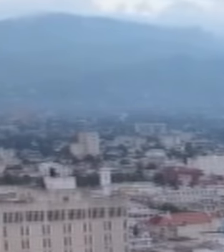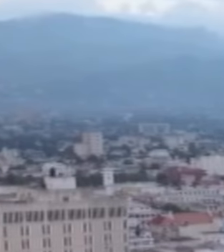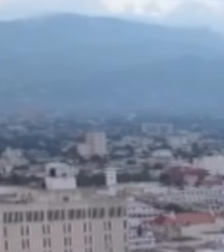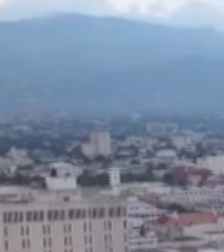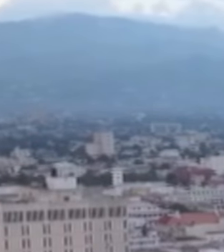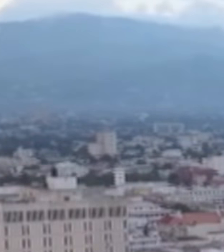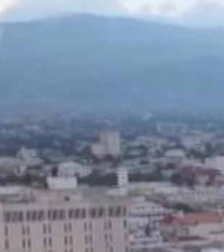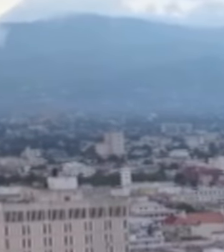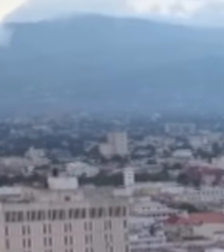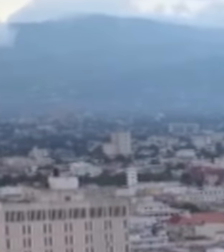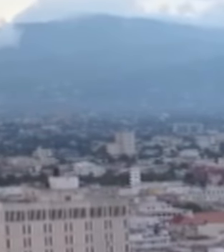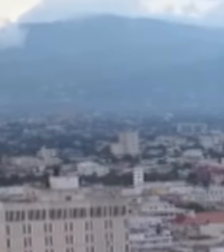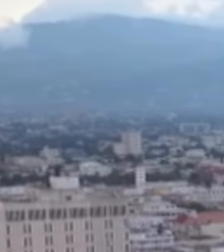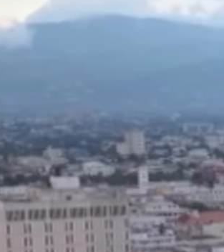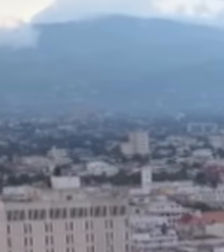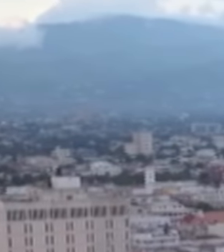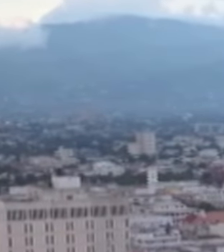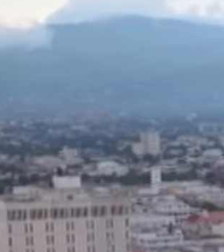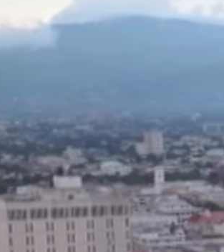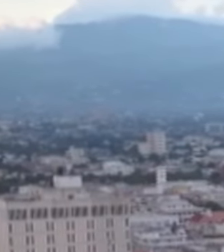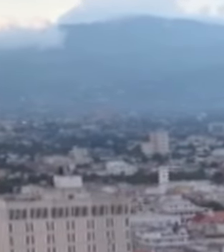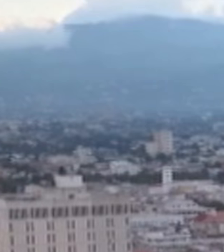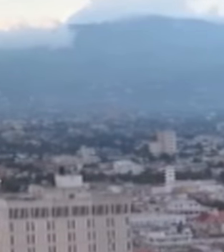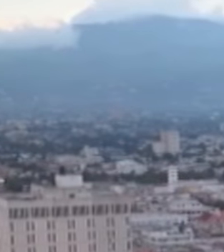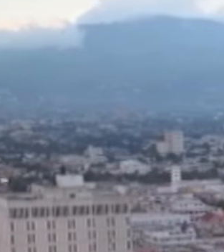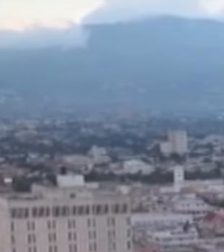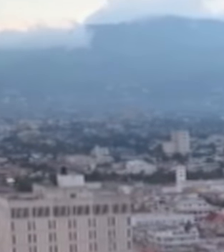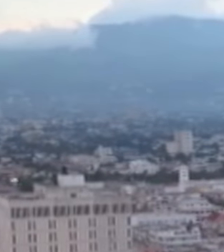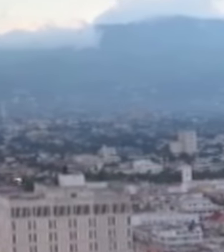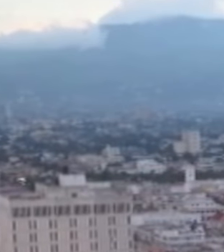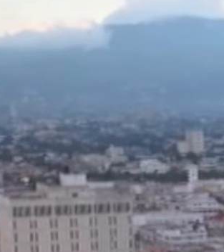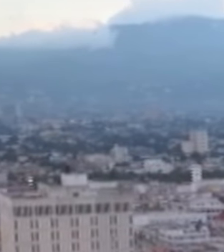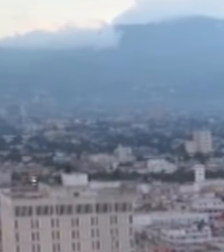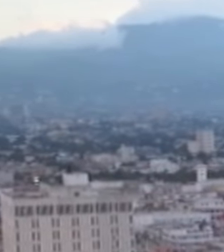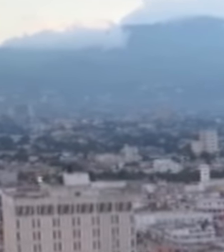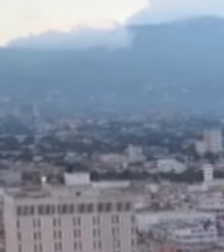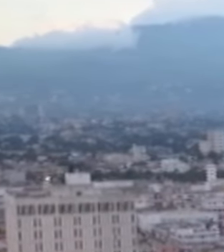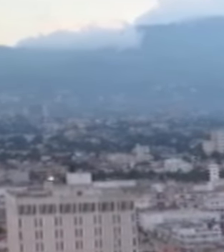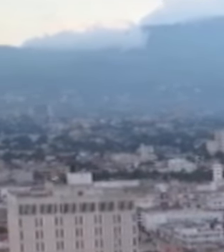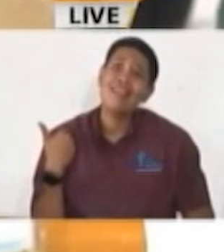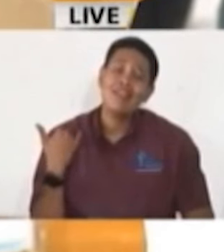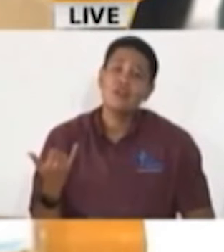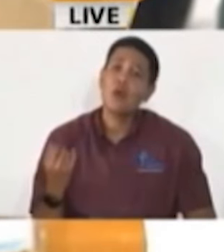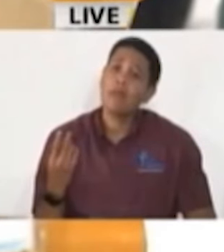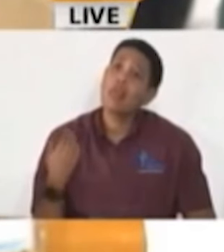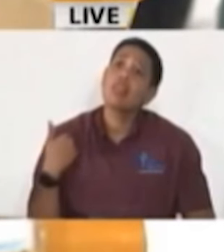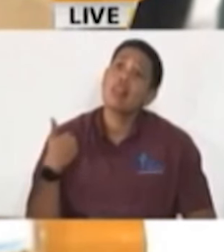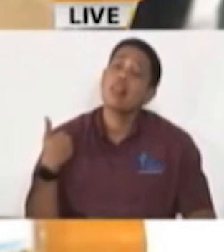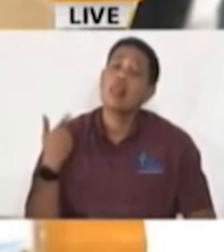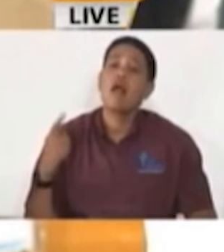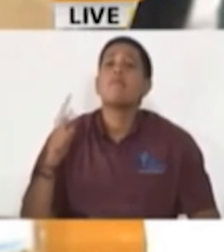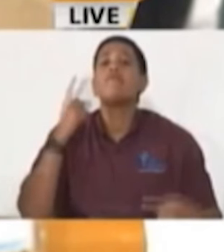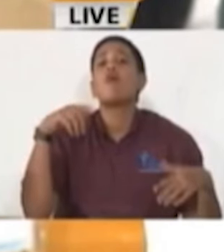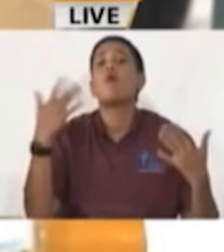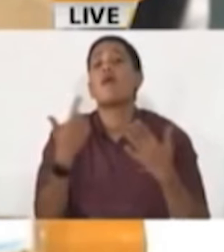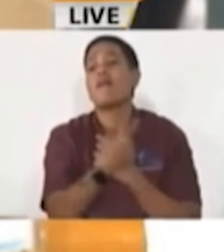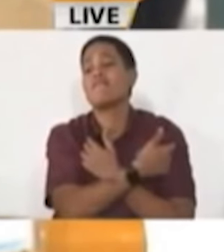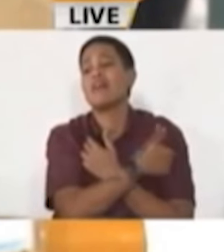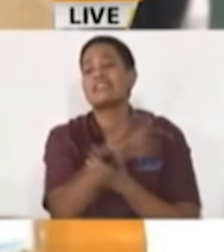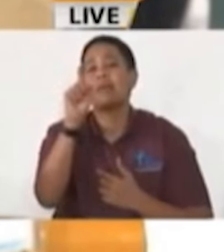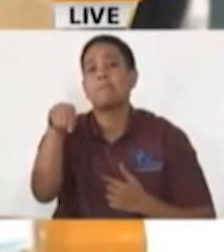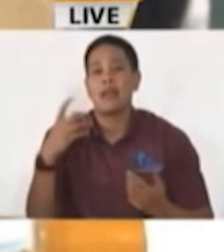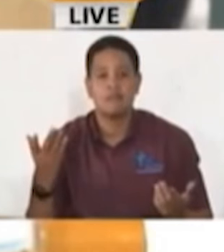inoculated. There have been calls for Jamaica to do the same. There are many calls now being made for vaccine